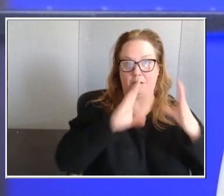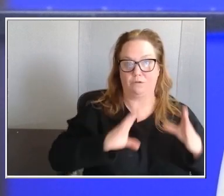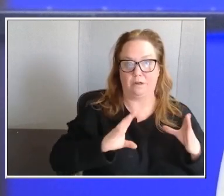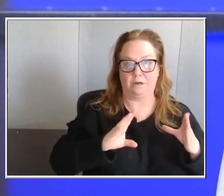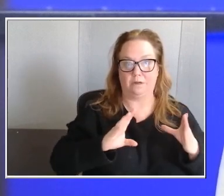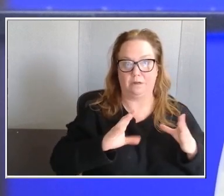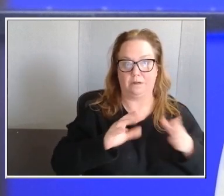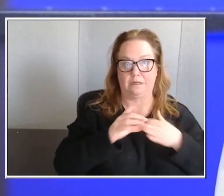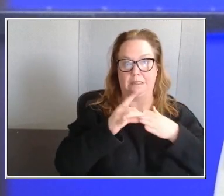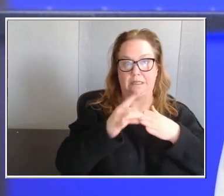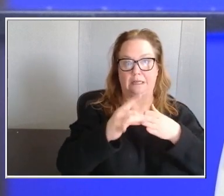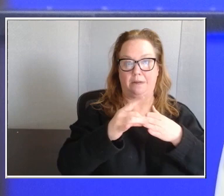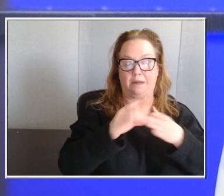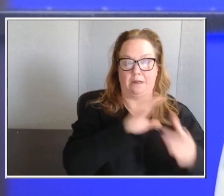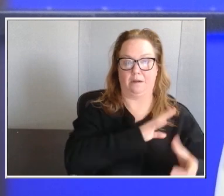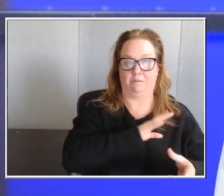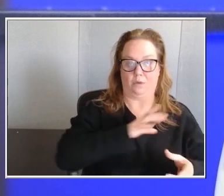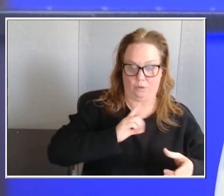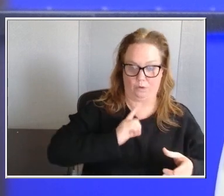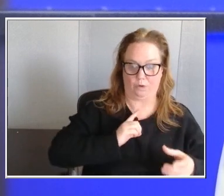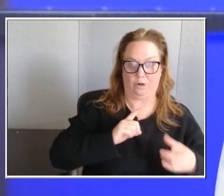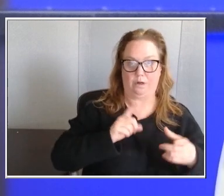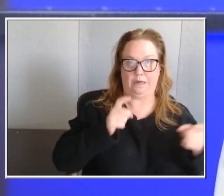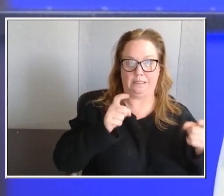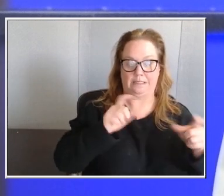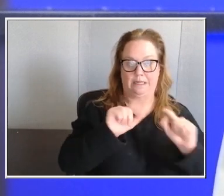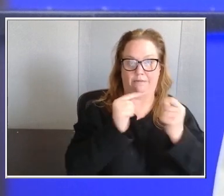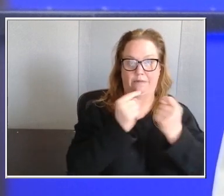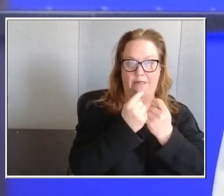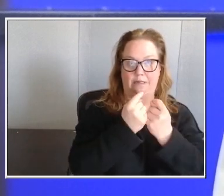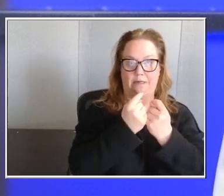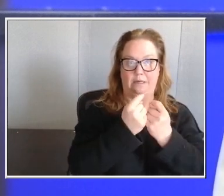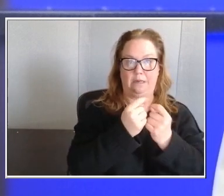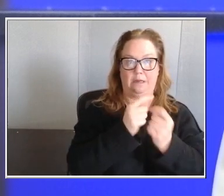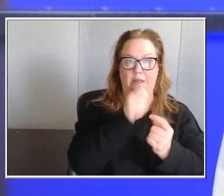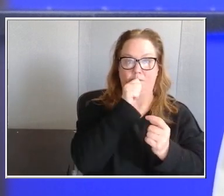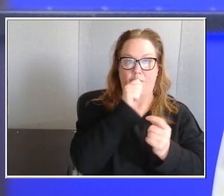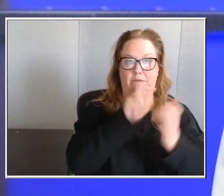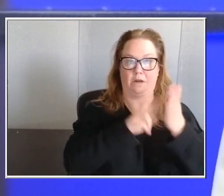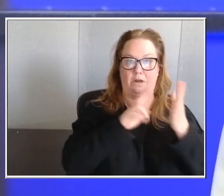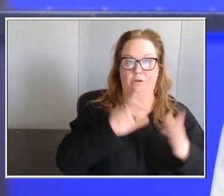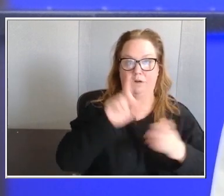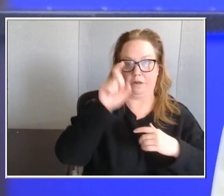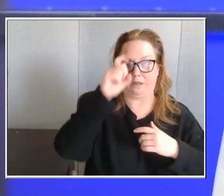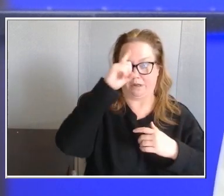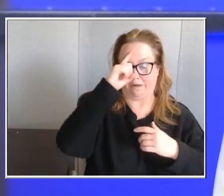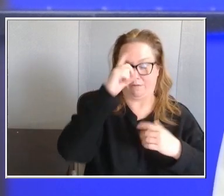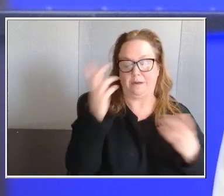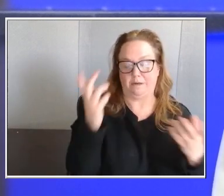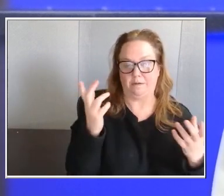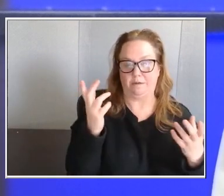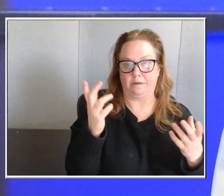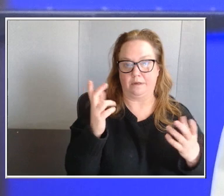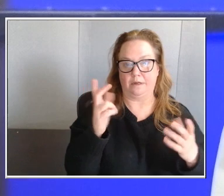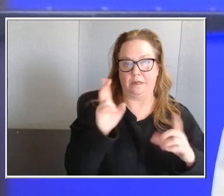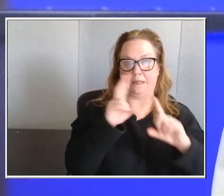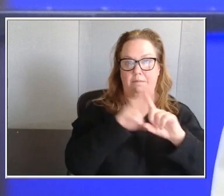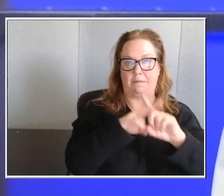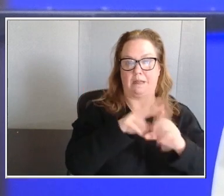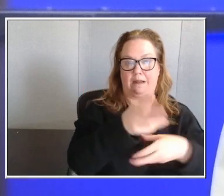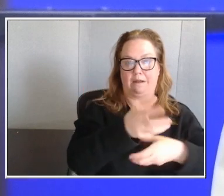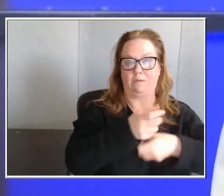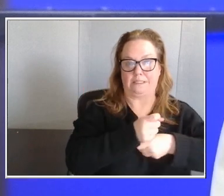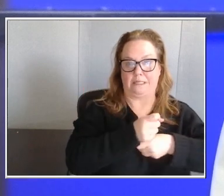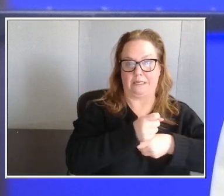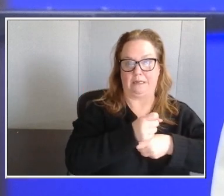led by a board as well as an executive team, but they're a private contractor of the government. So they applied for and received